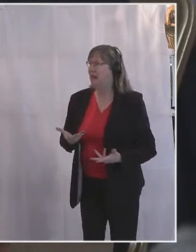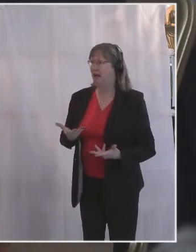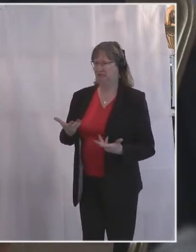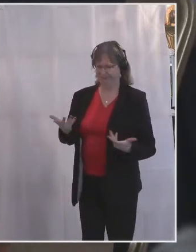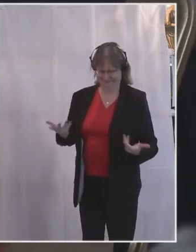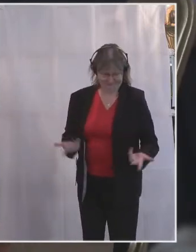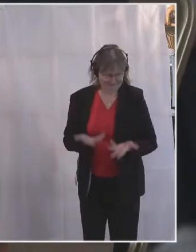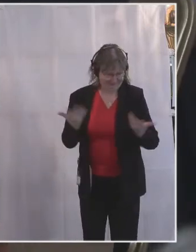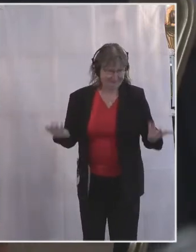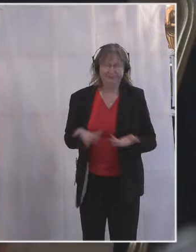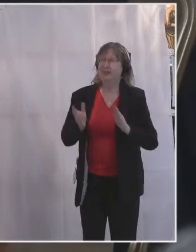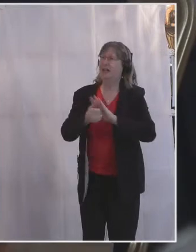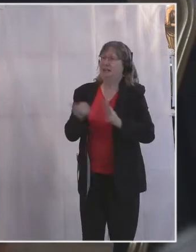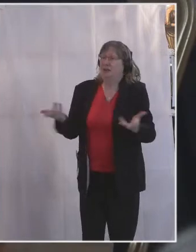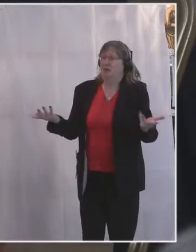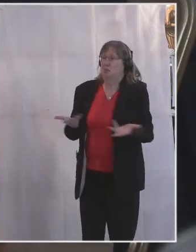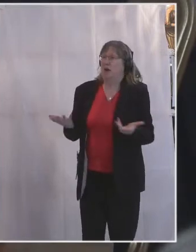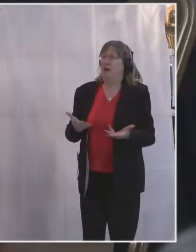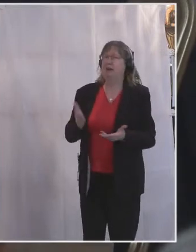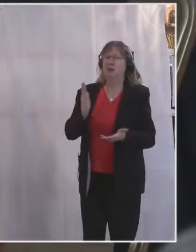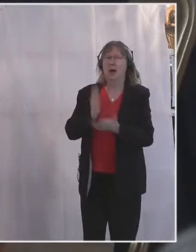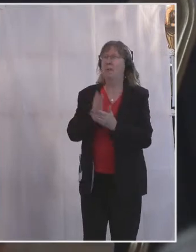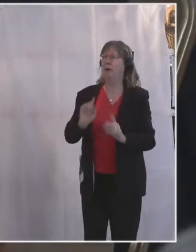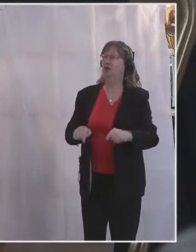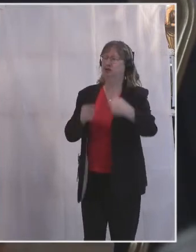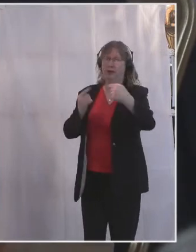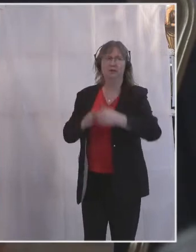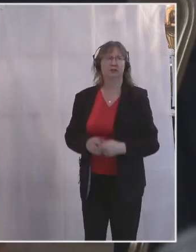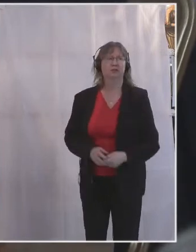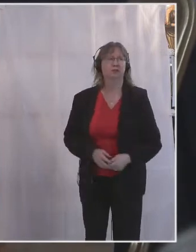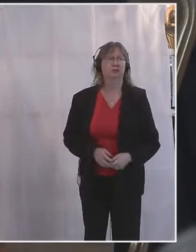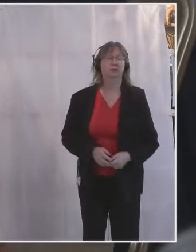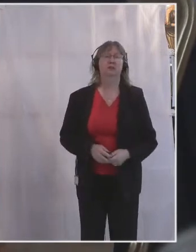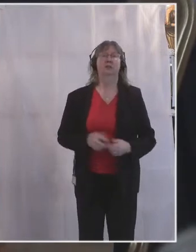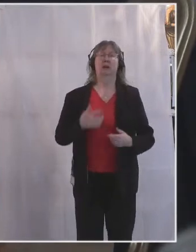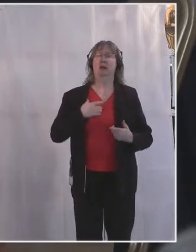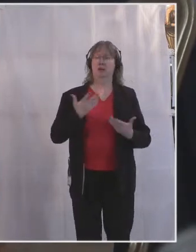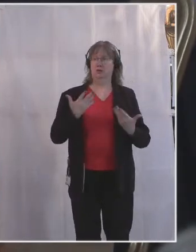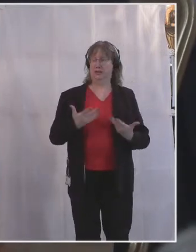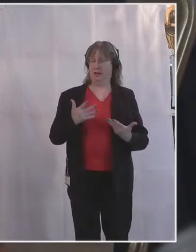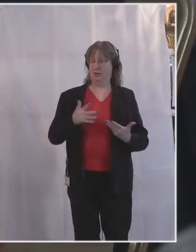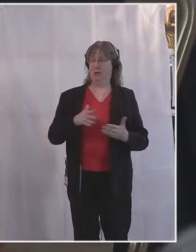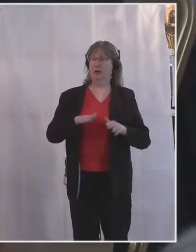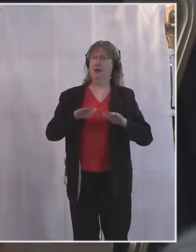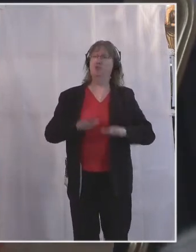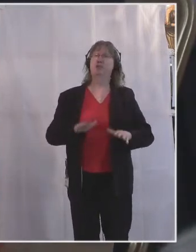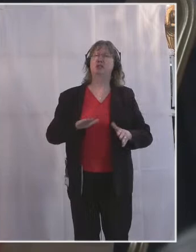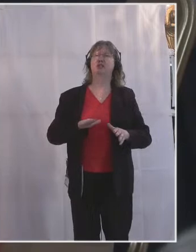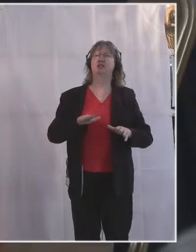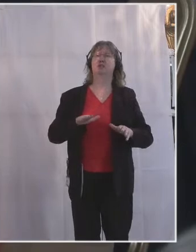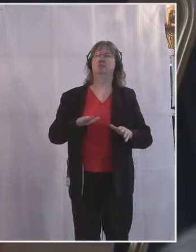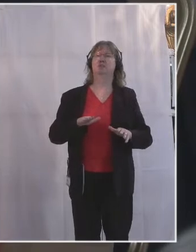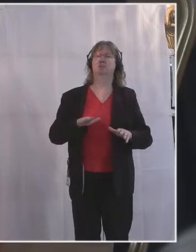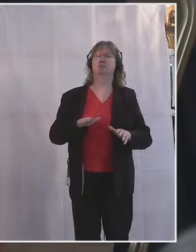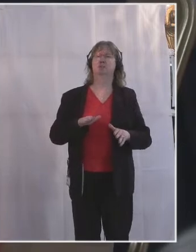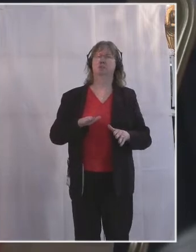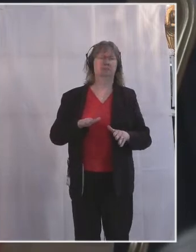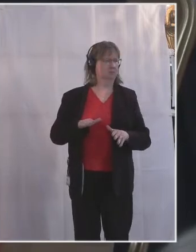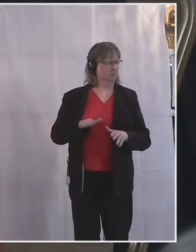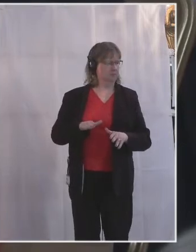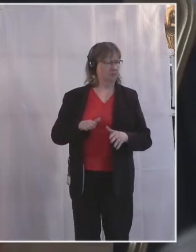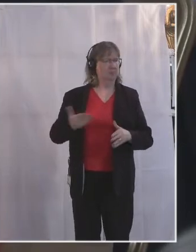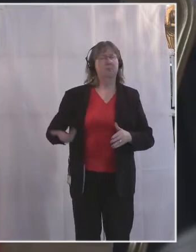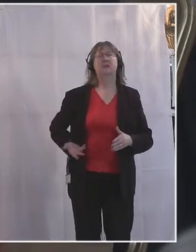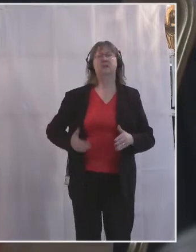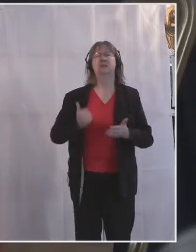skills there. So it is quite challenging. I mean, I've now been 8 years at British Business Bank, and 4.5 years of